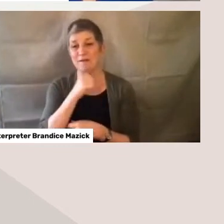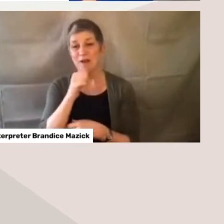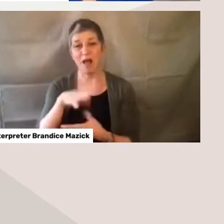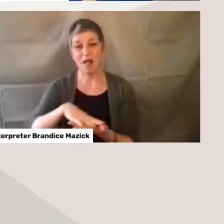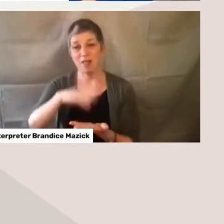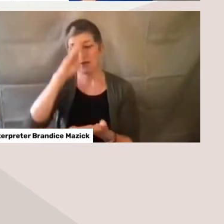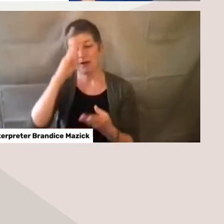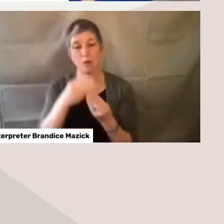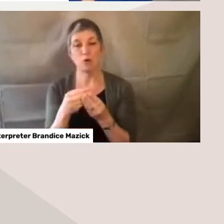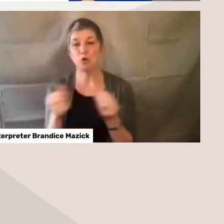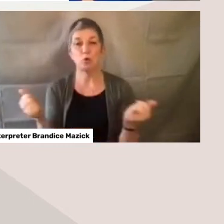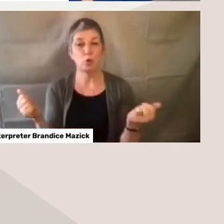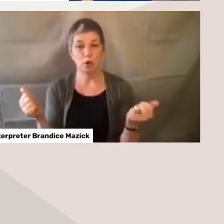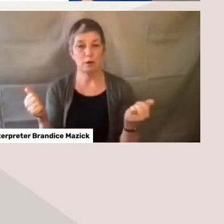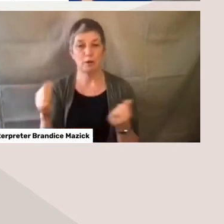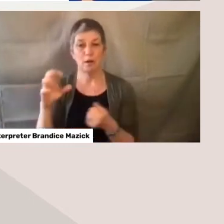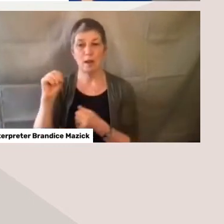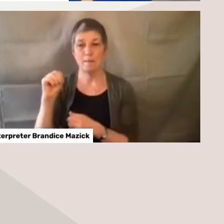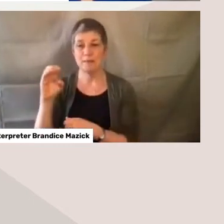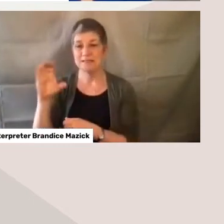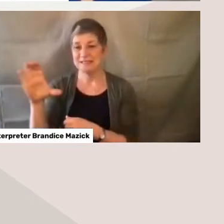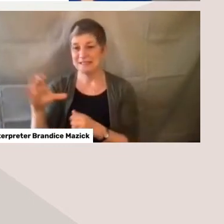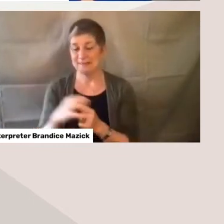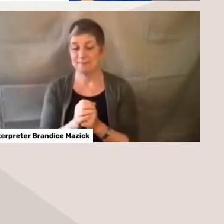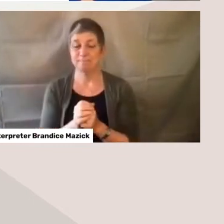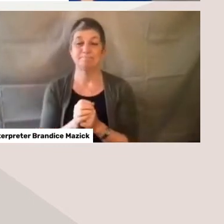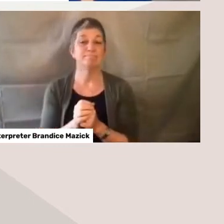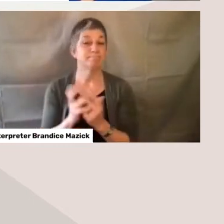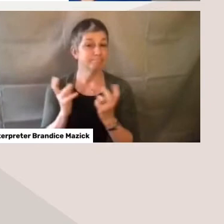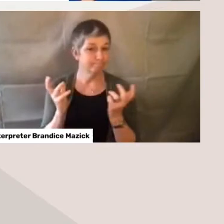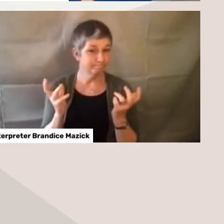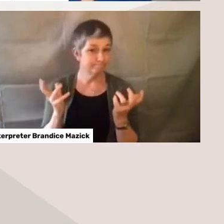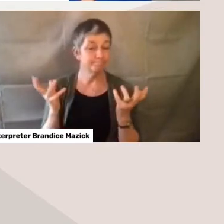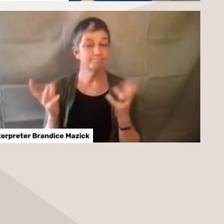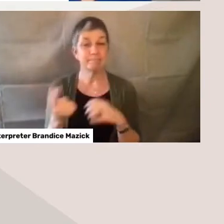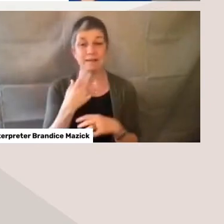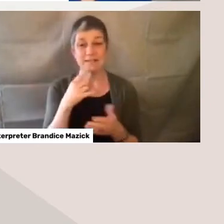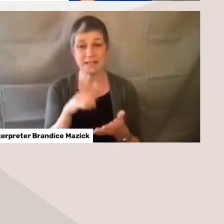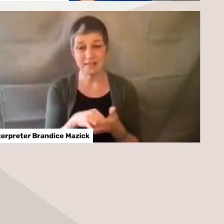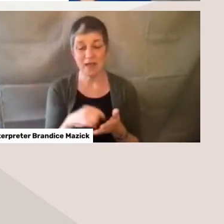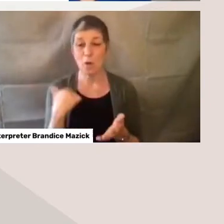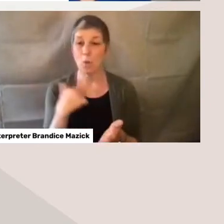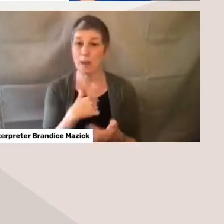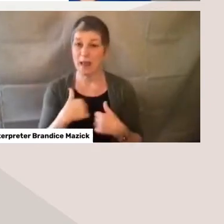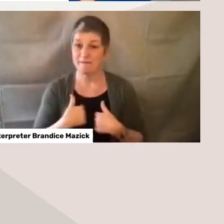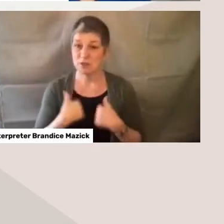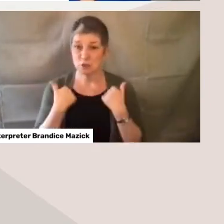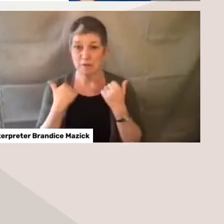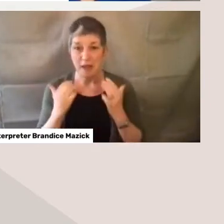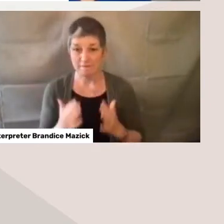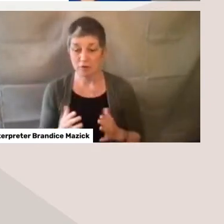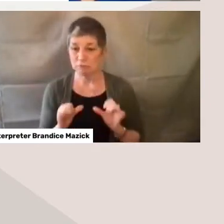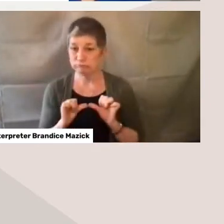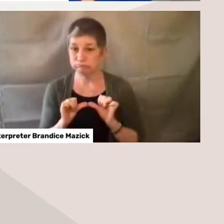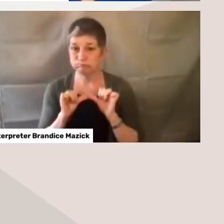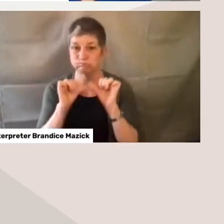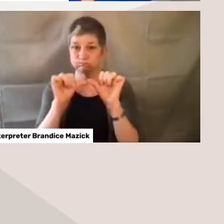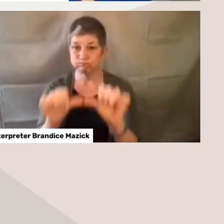cure metastatic breast cancer. Having said that, we have survivors